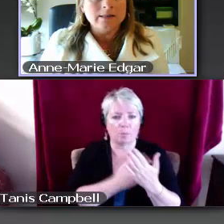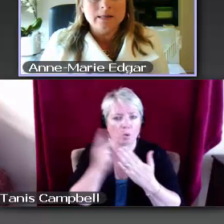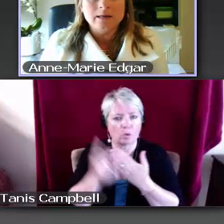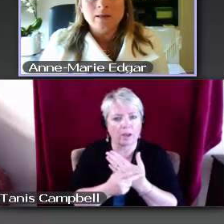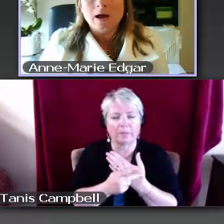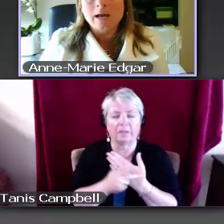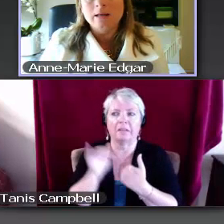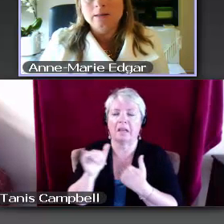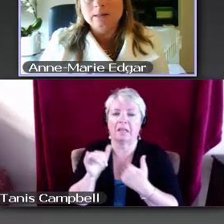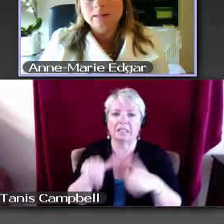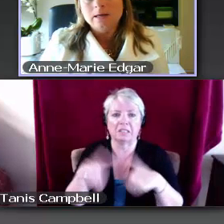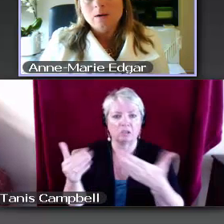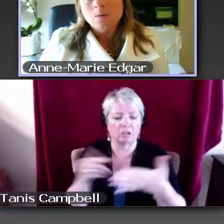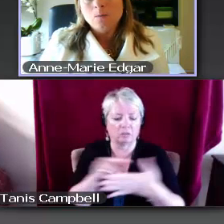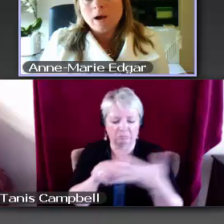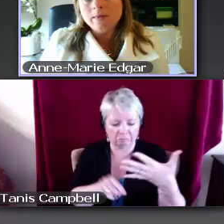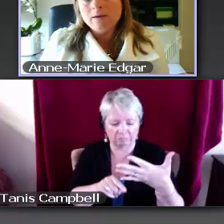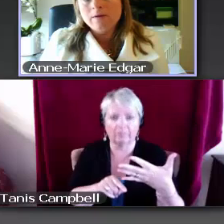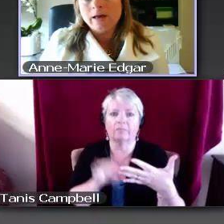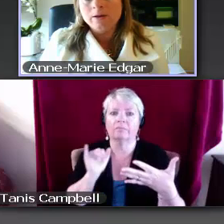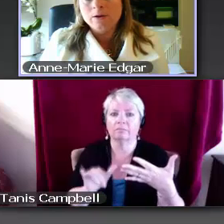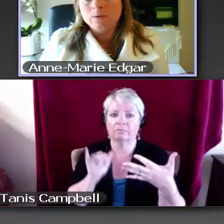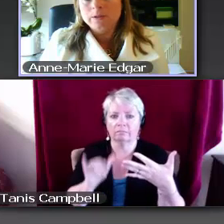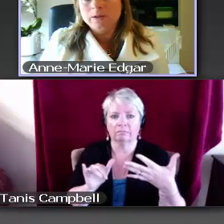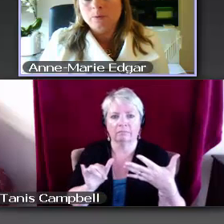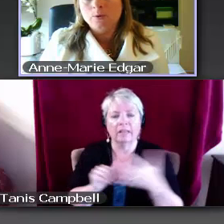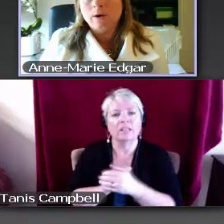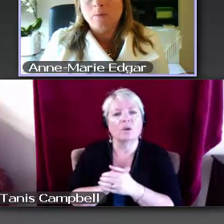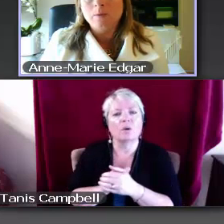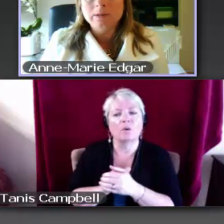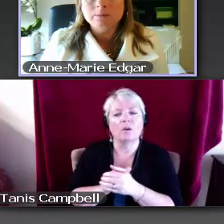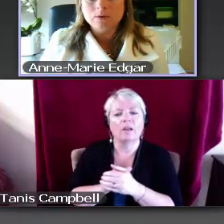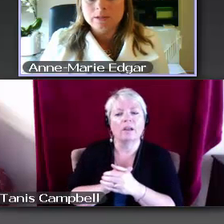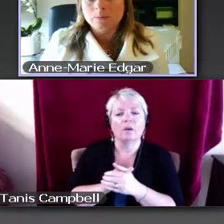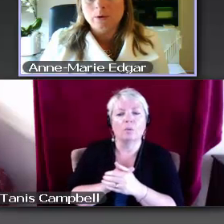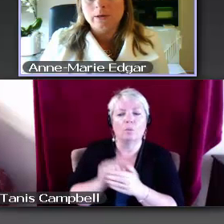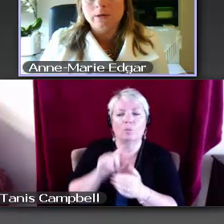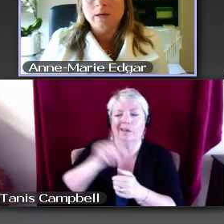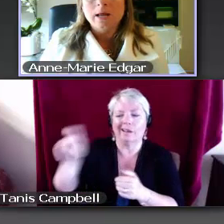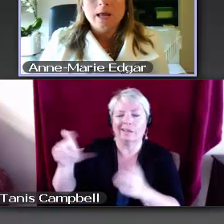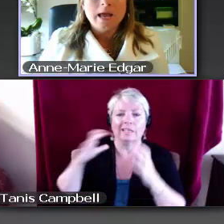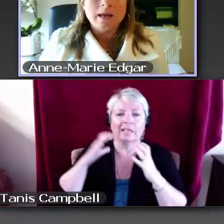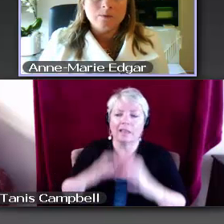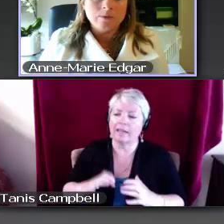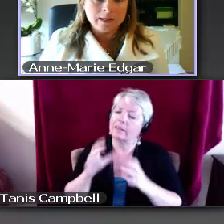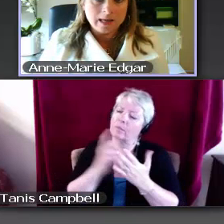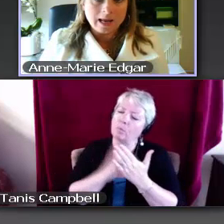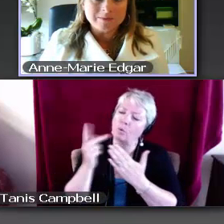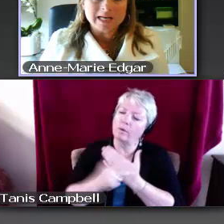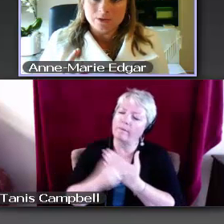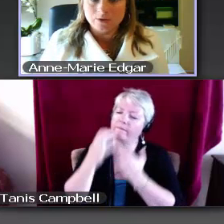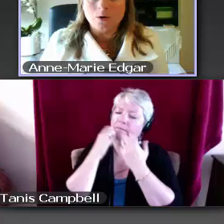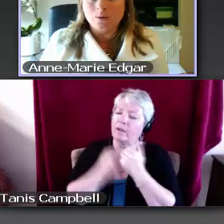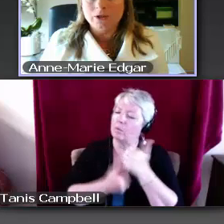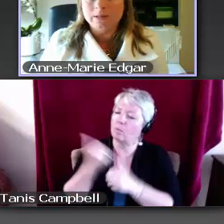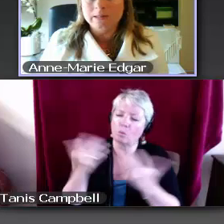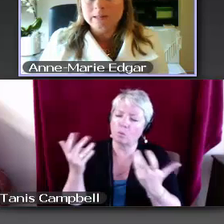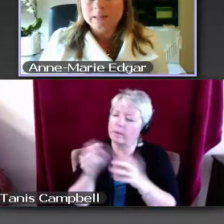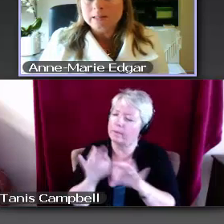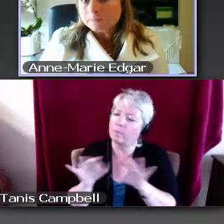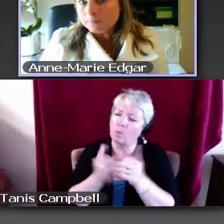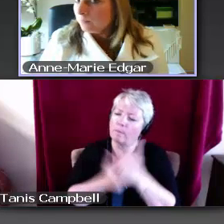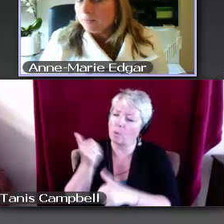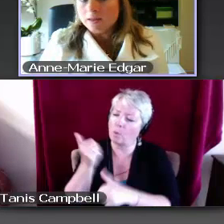was asking clients what they value most in the program, what was most important. And it really came down to the